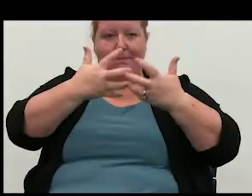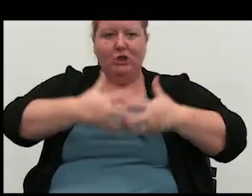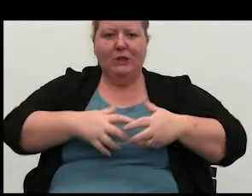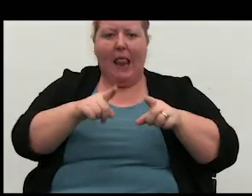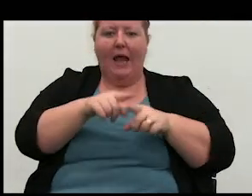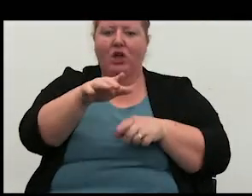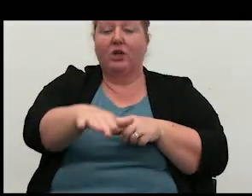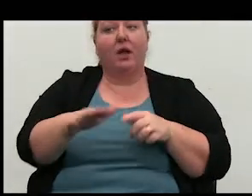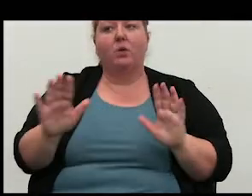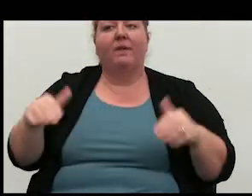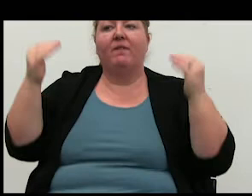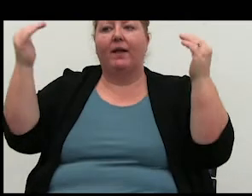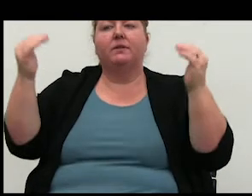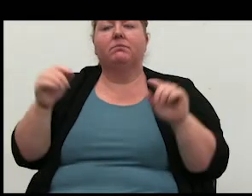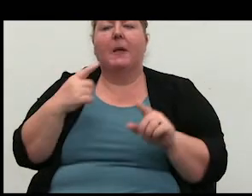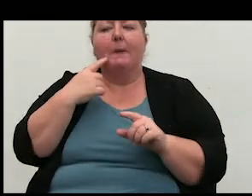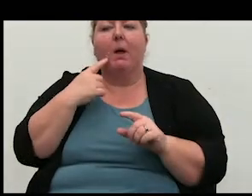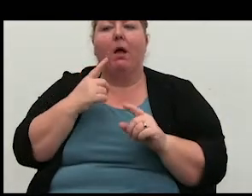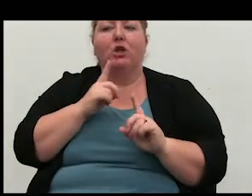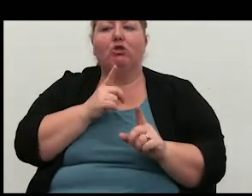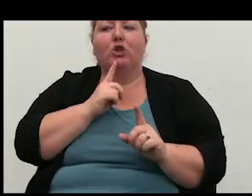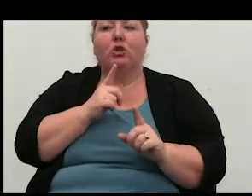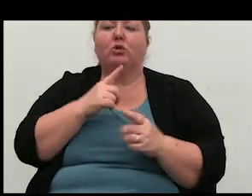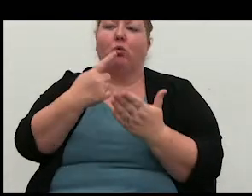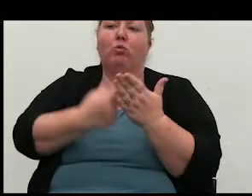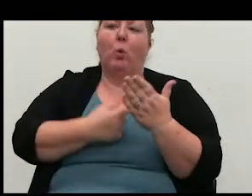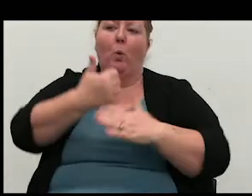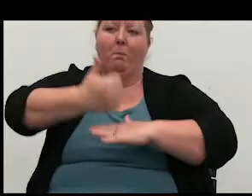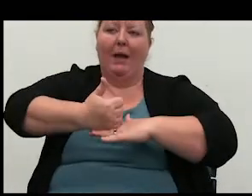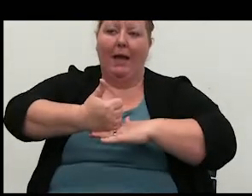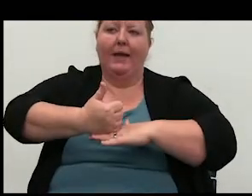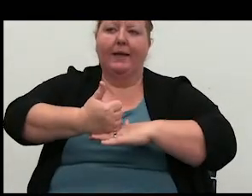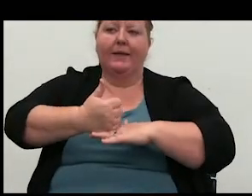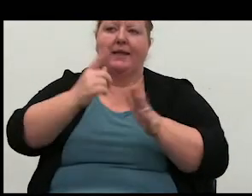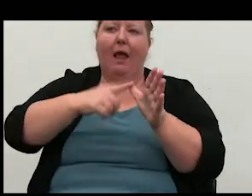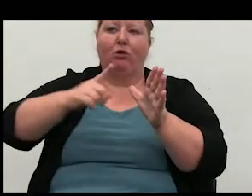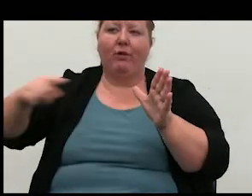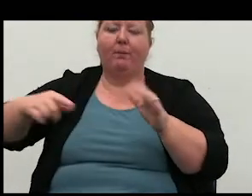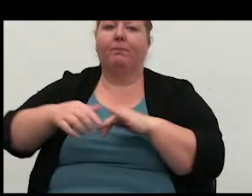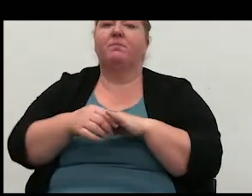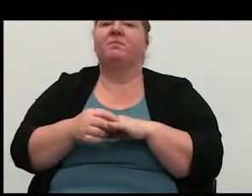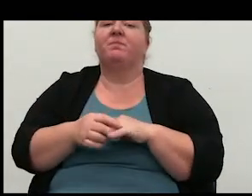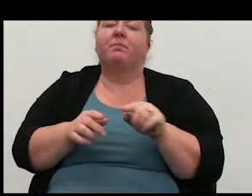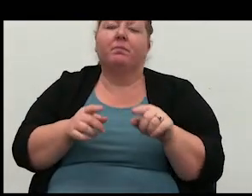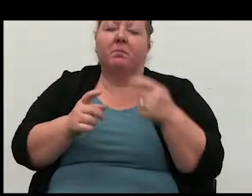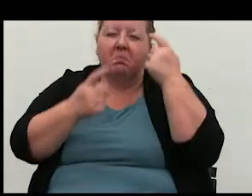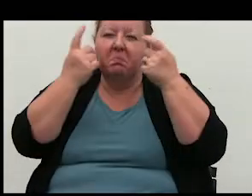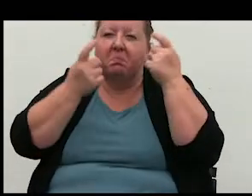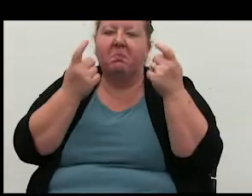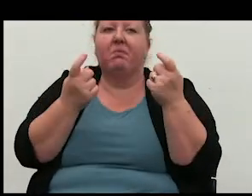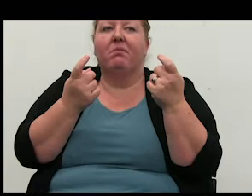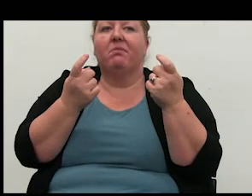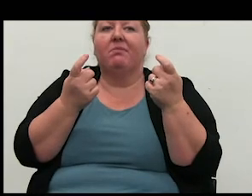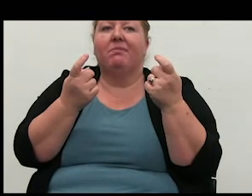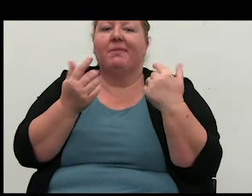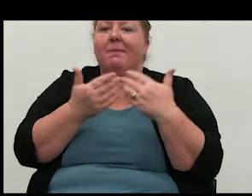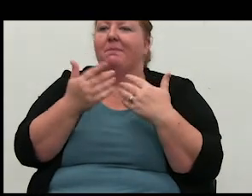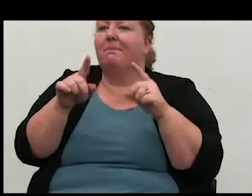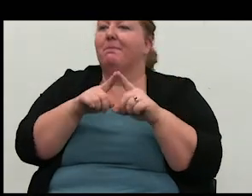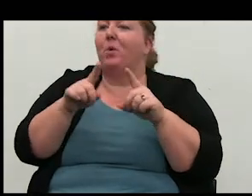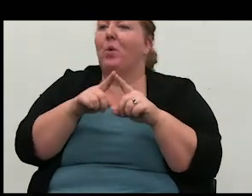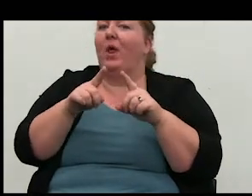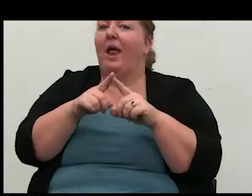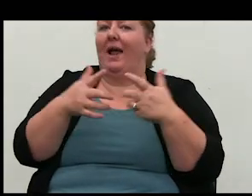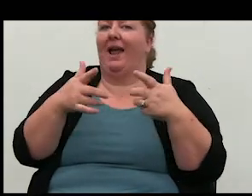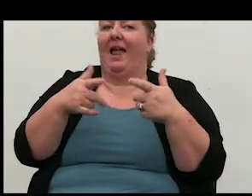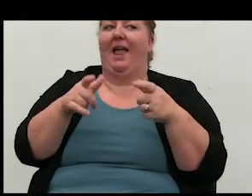this. This is simple instructions, rule-based algorithm. He was thinking of something much more like the way